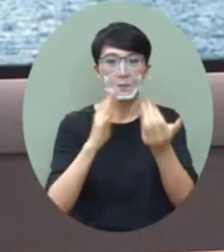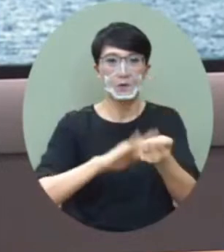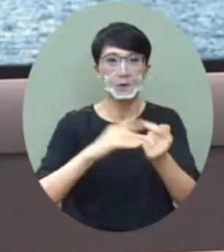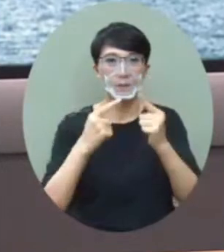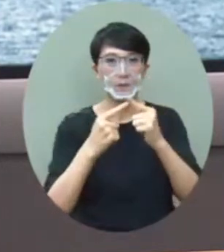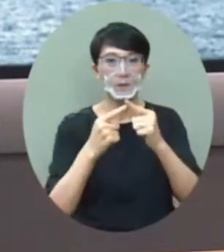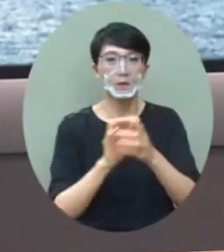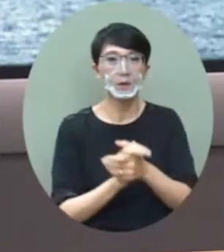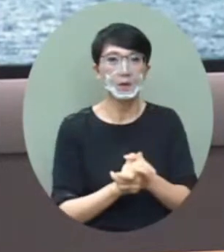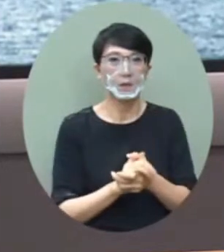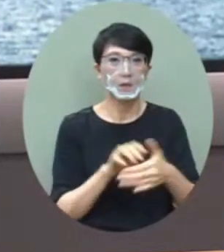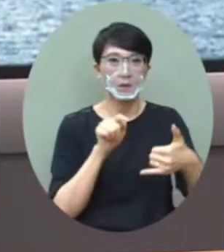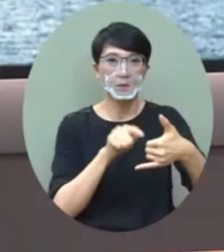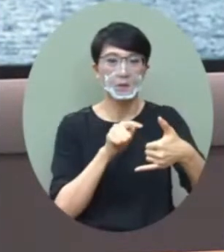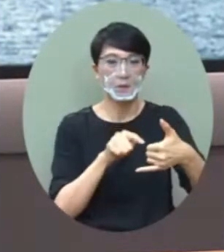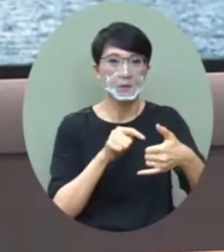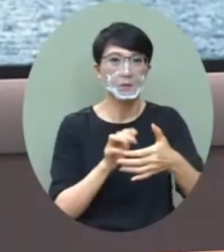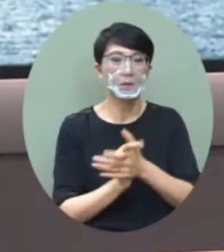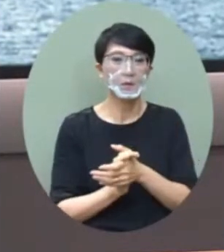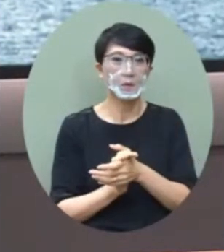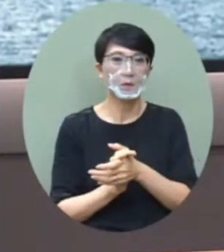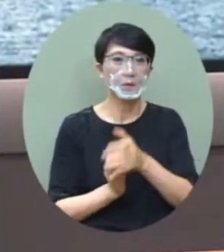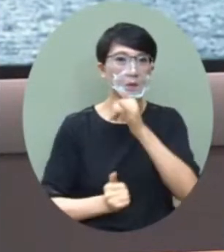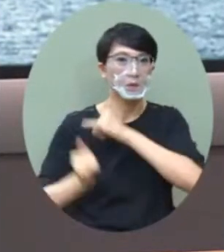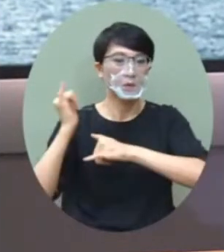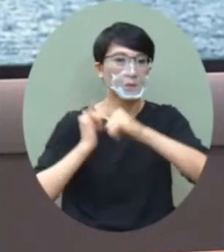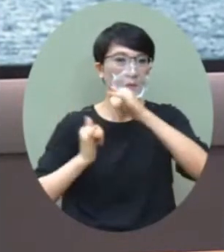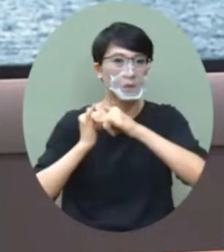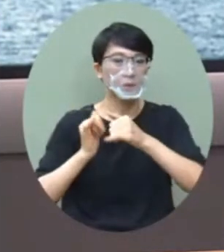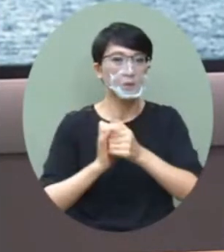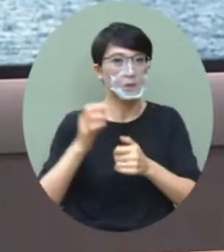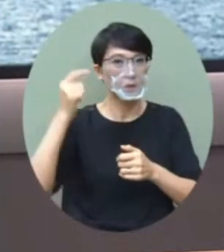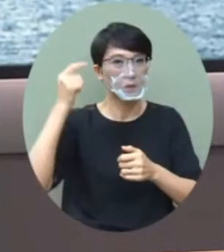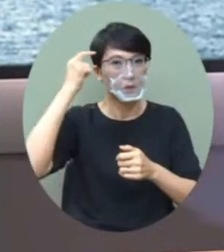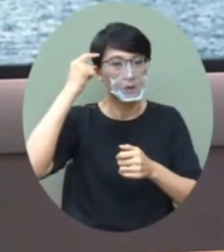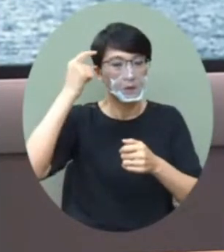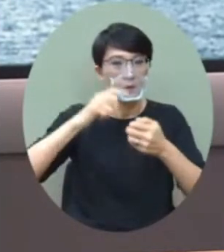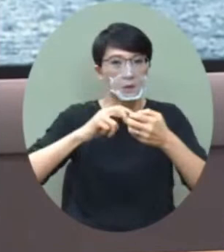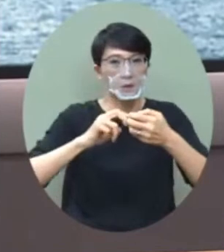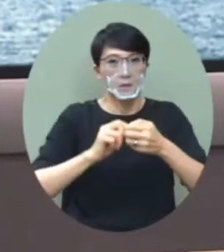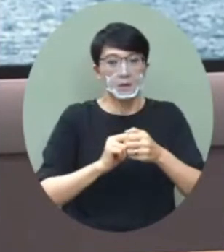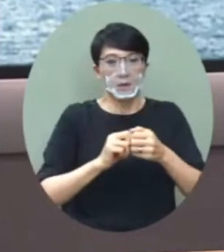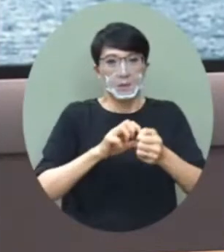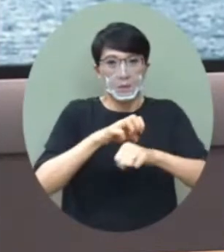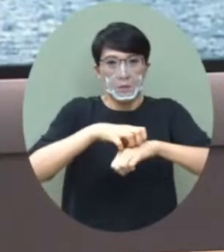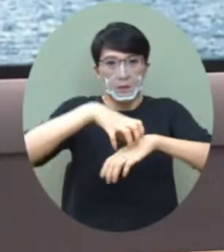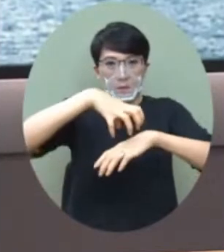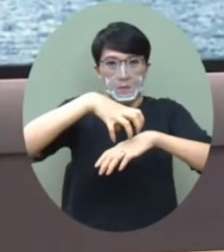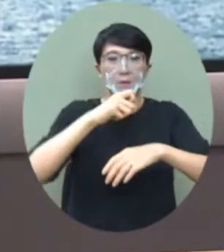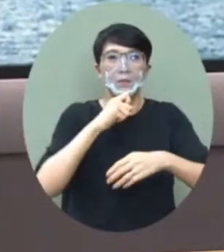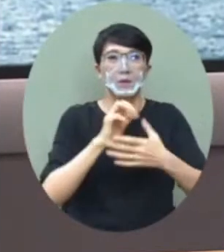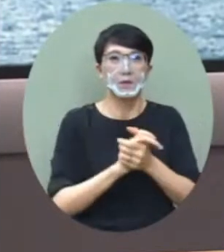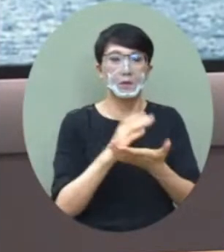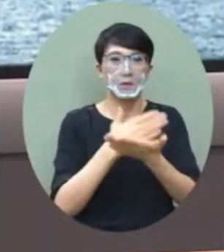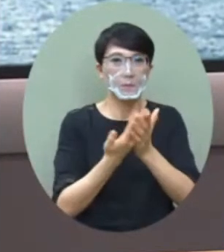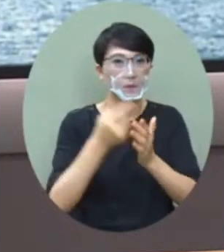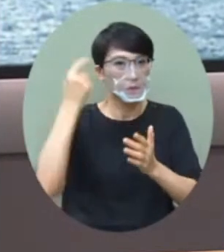COVID. A 55-year-old patient had